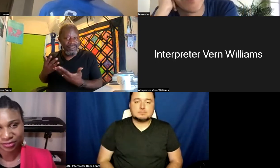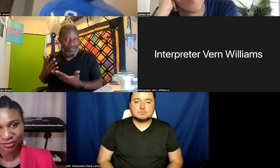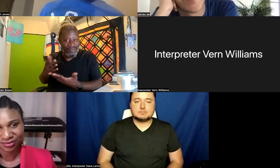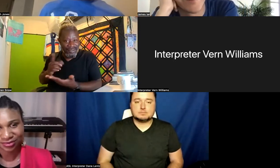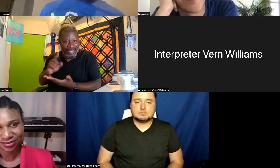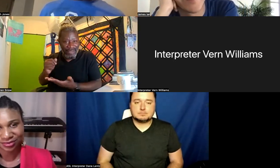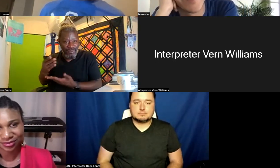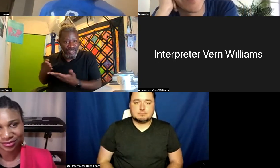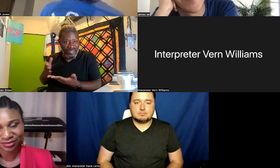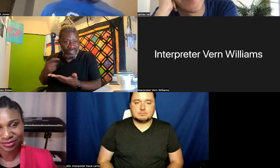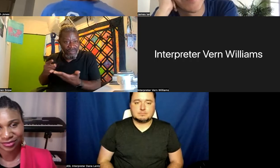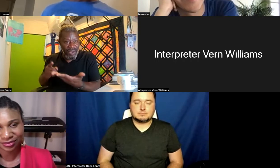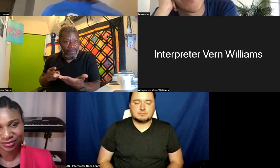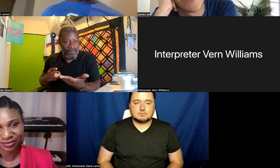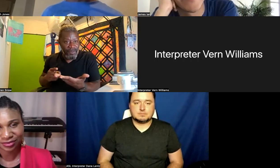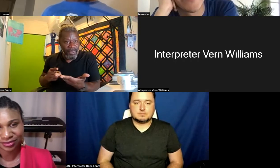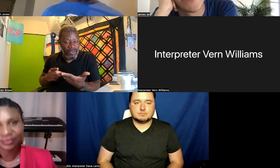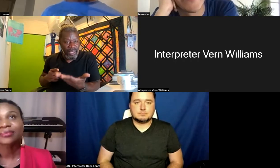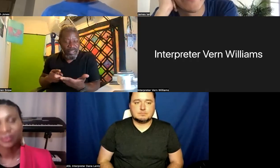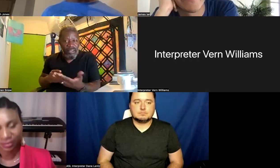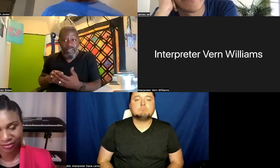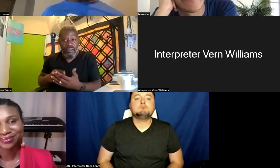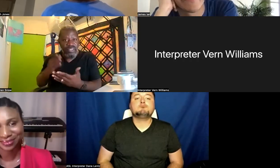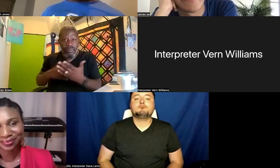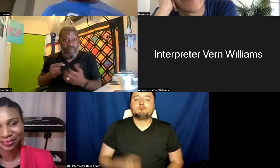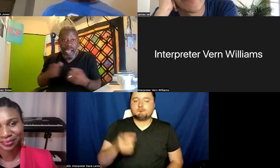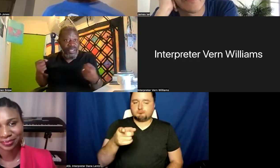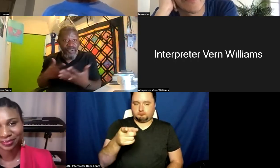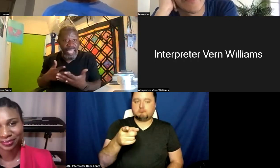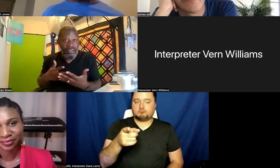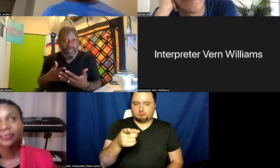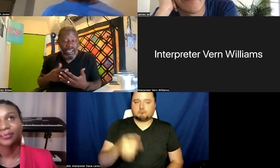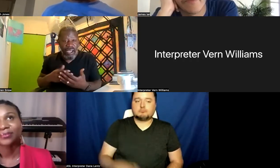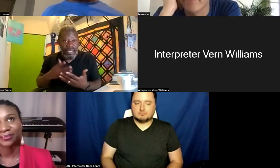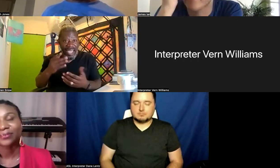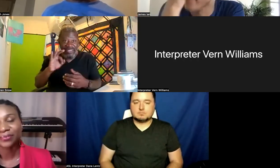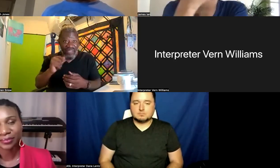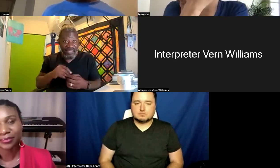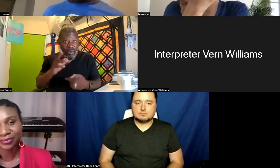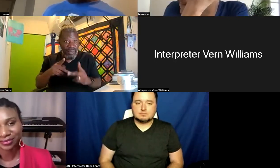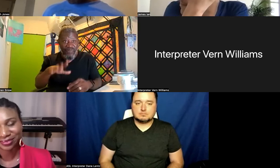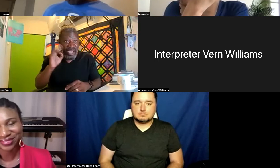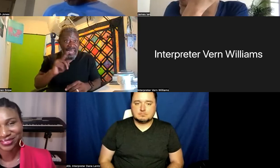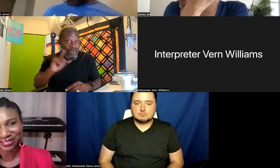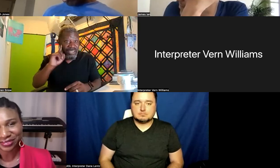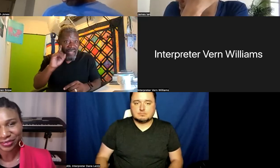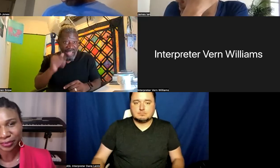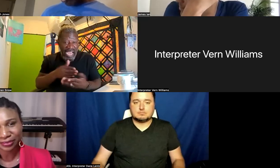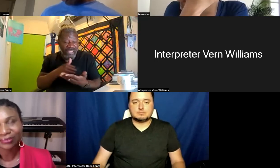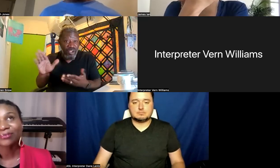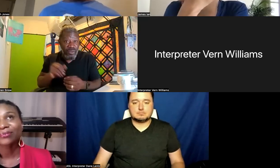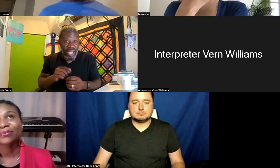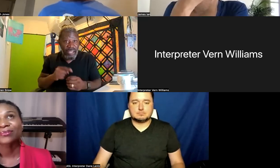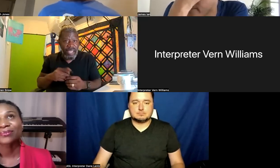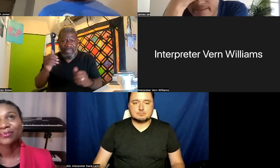aspiring disabled musicians to come out. Okay, so some of them probably afraid. I mean, at the fact that when people found out I was deaf, I